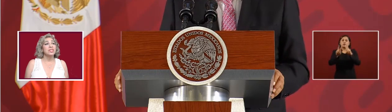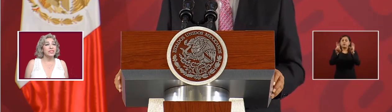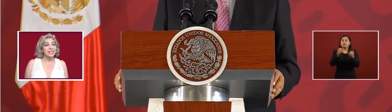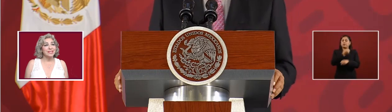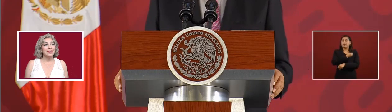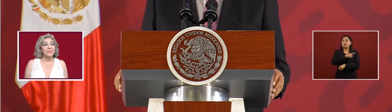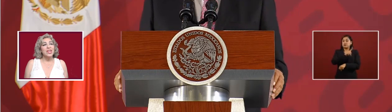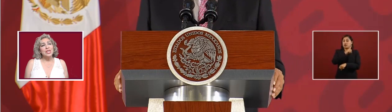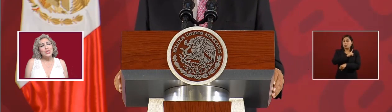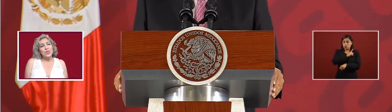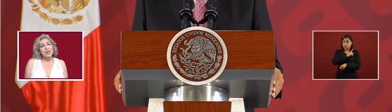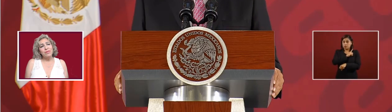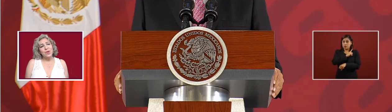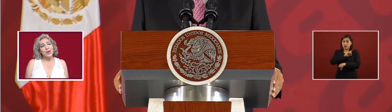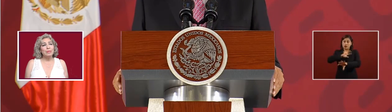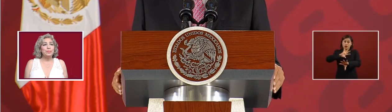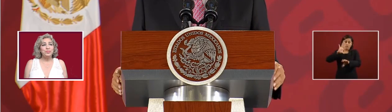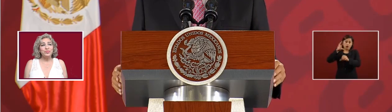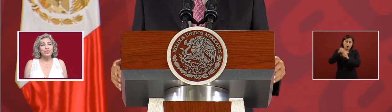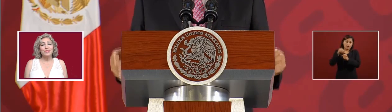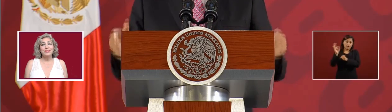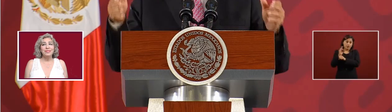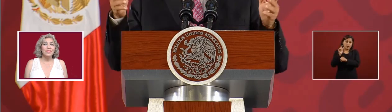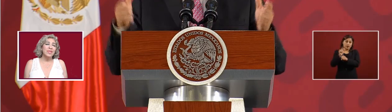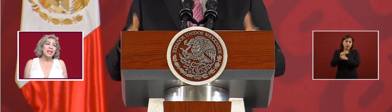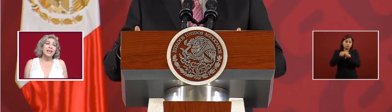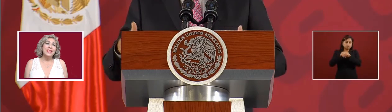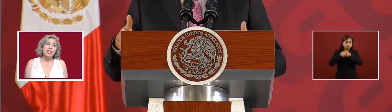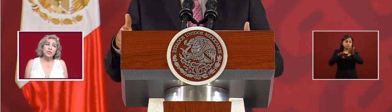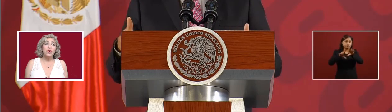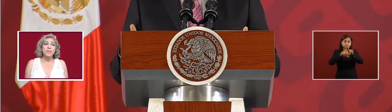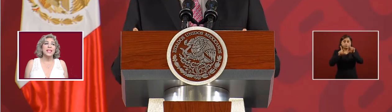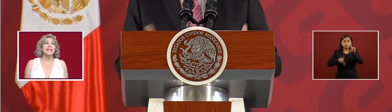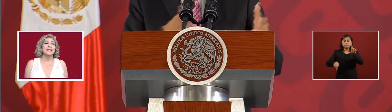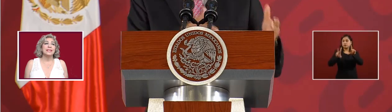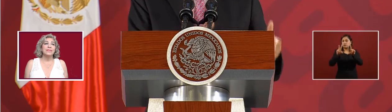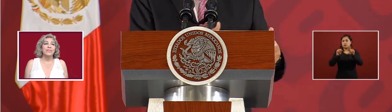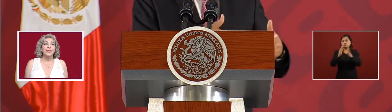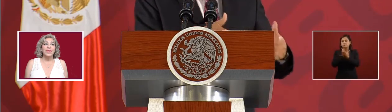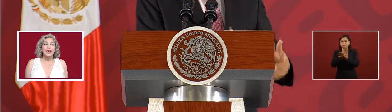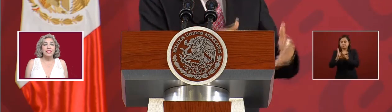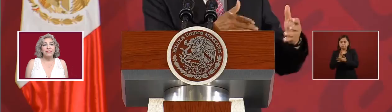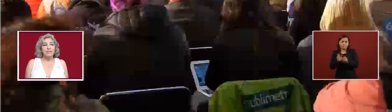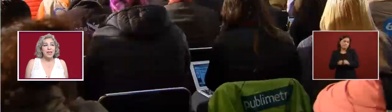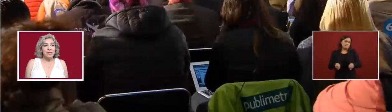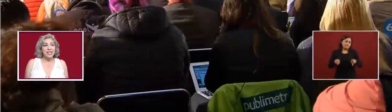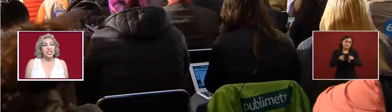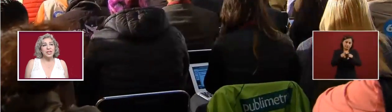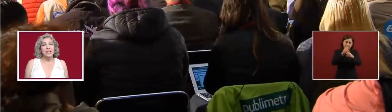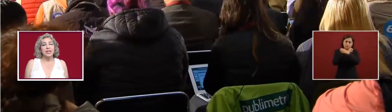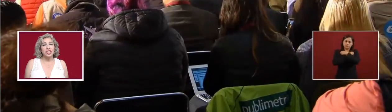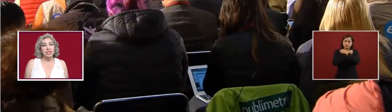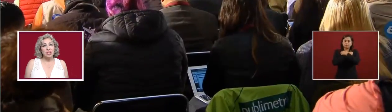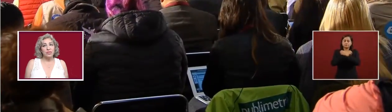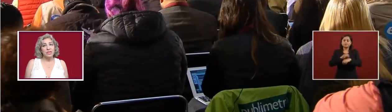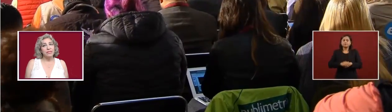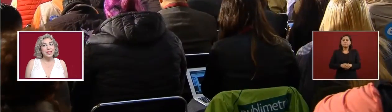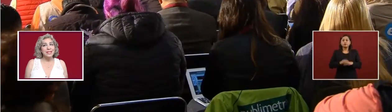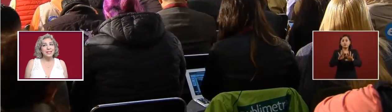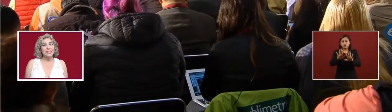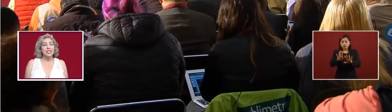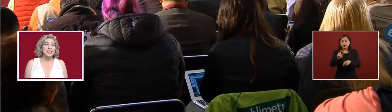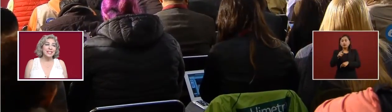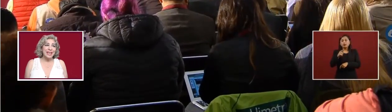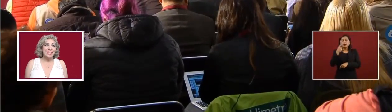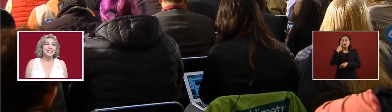health services. So, therefore, there's formulas. The federation turns over the